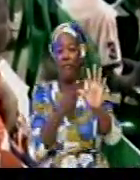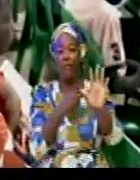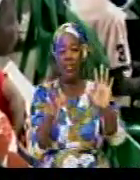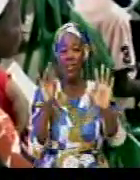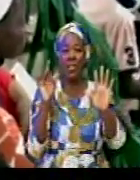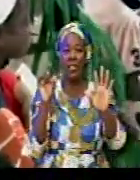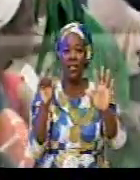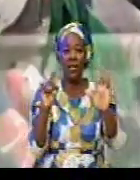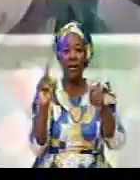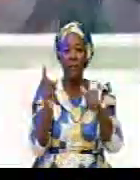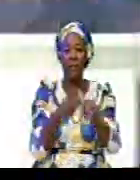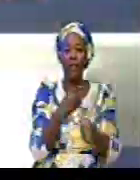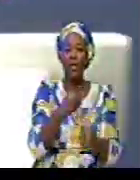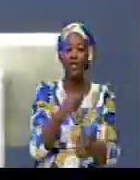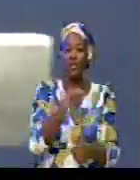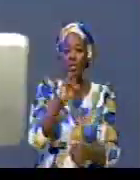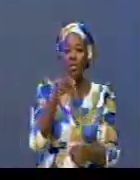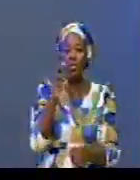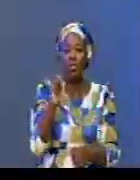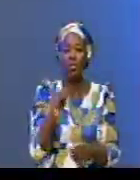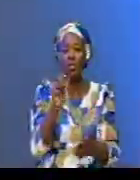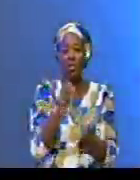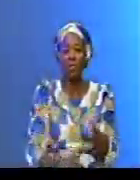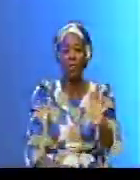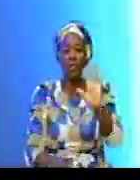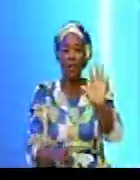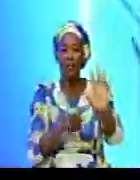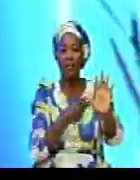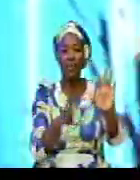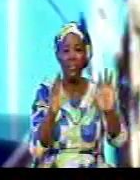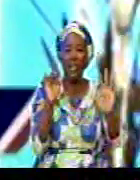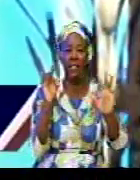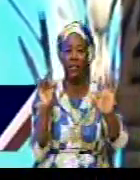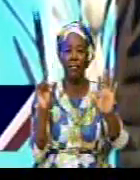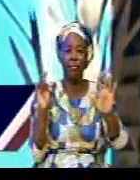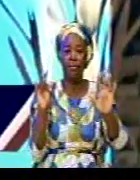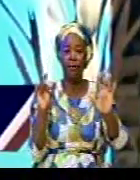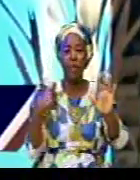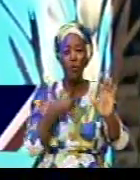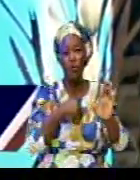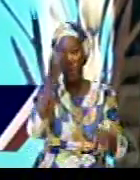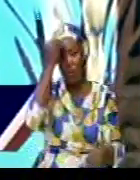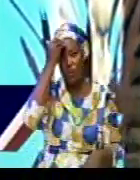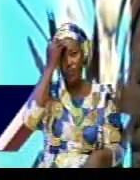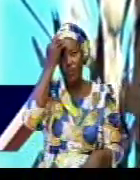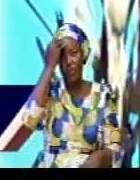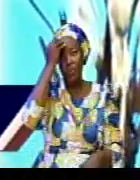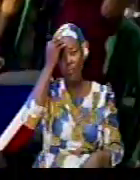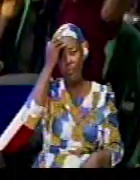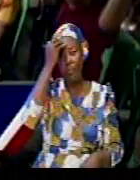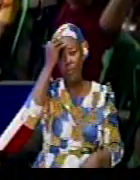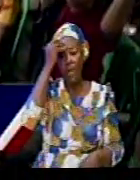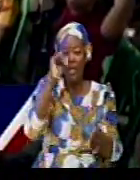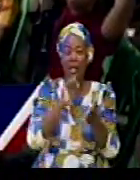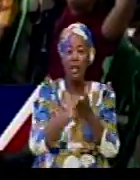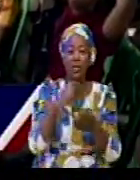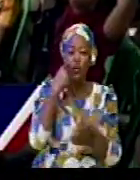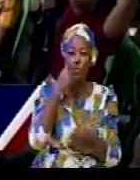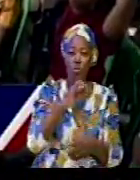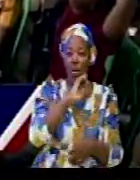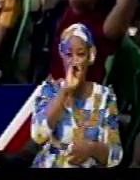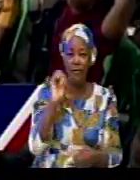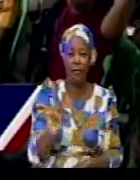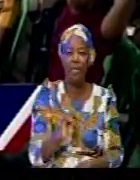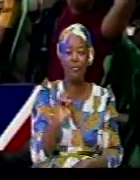Look at this. In 1 John chapter 5, verse 18. 1 John chapter 5, verse